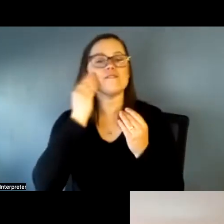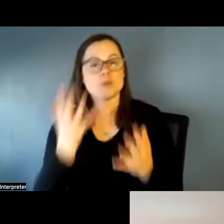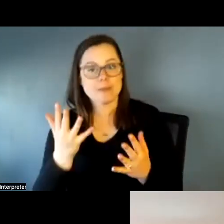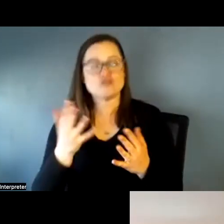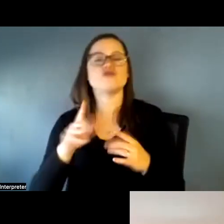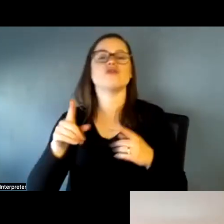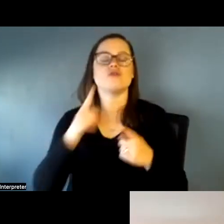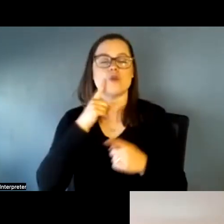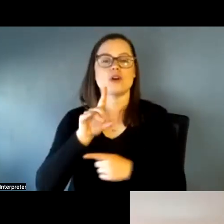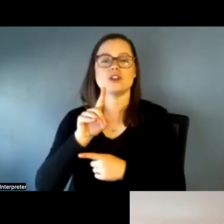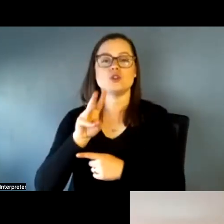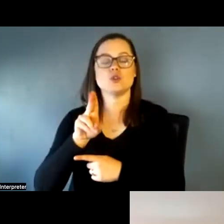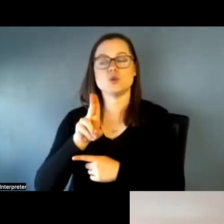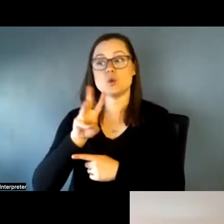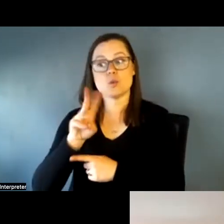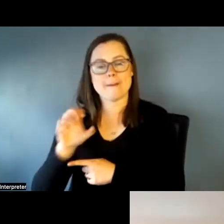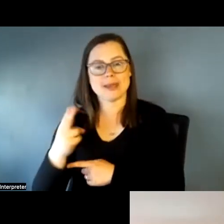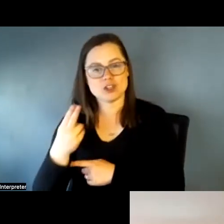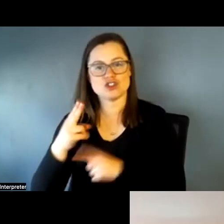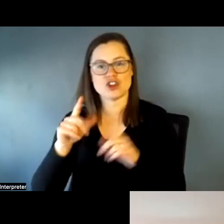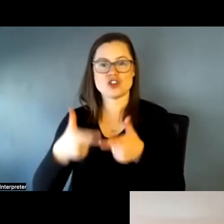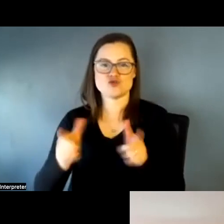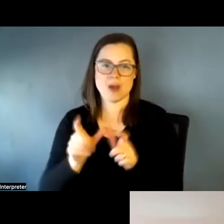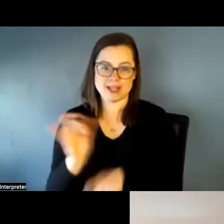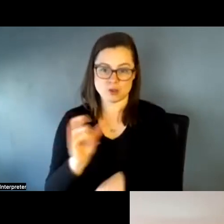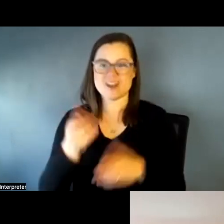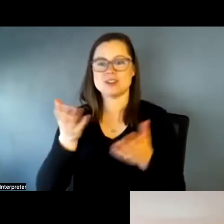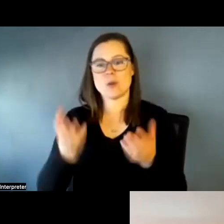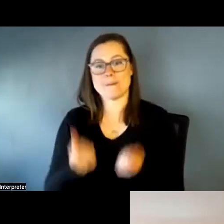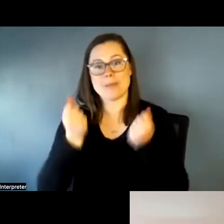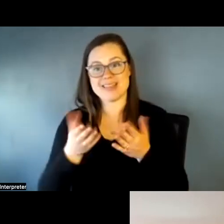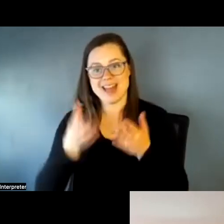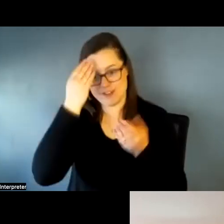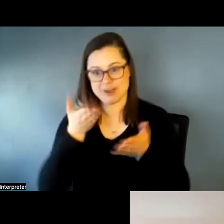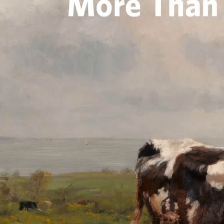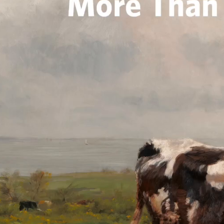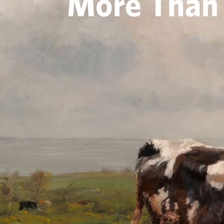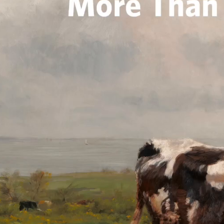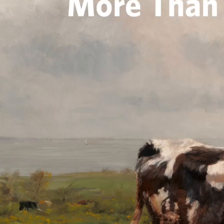much, everyone. Have a wonderful day, and we hope to see you at a future program.